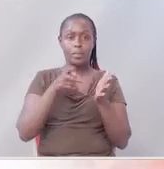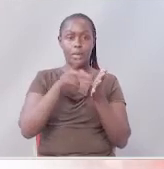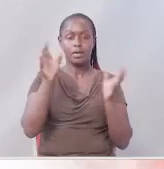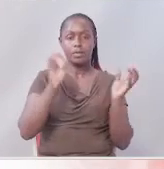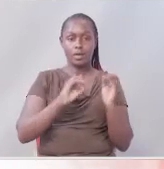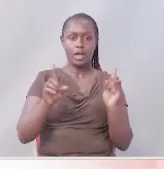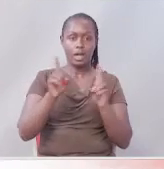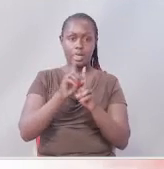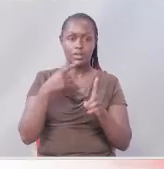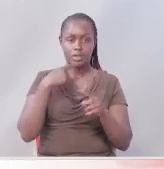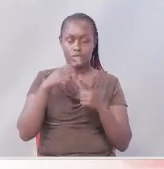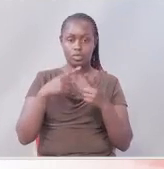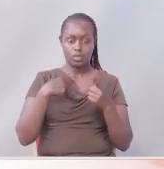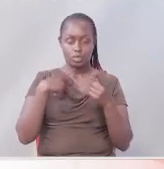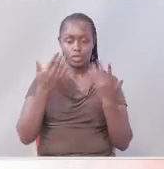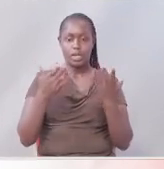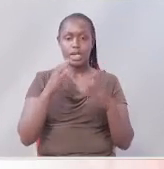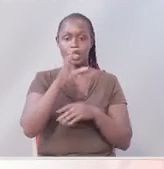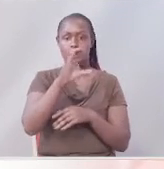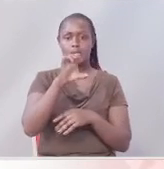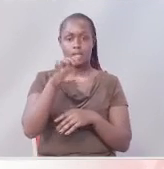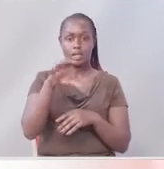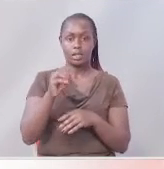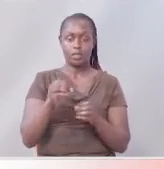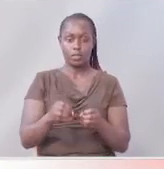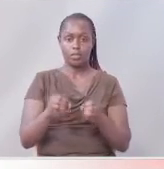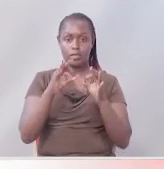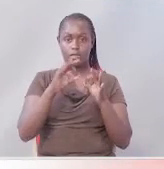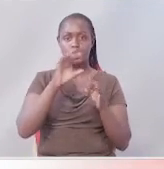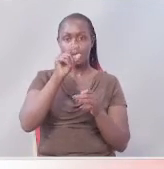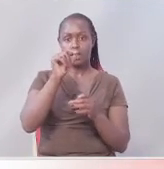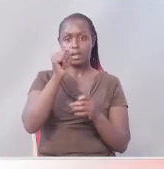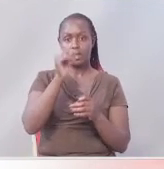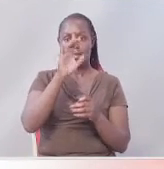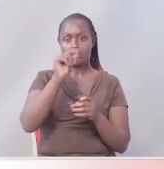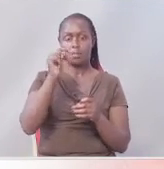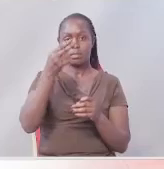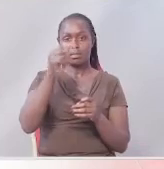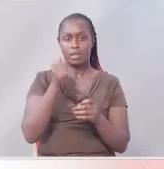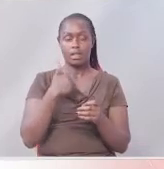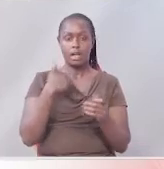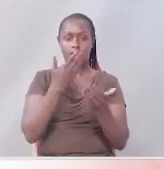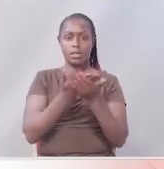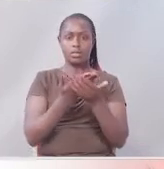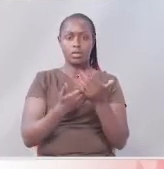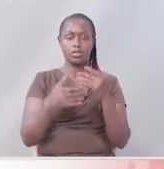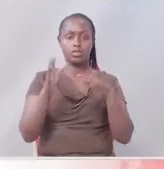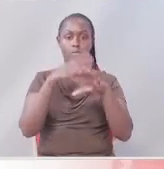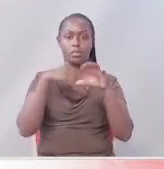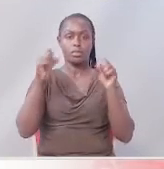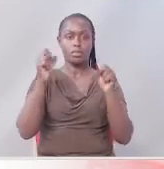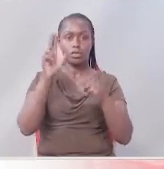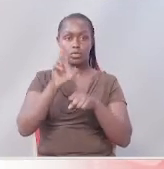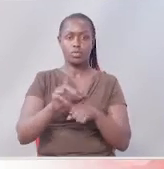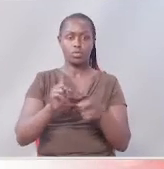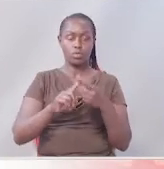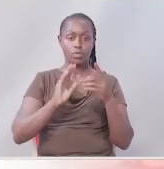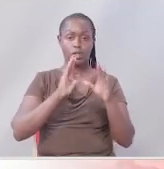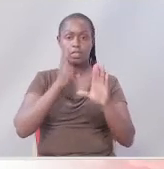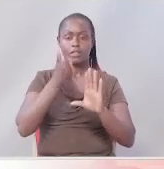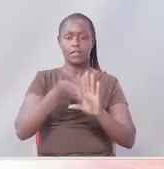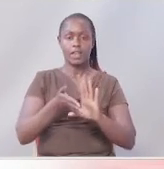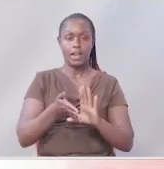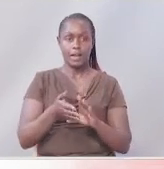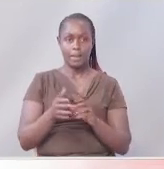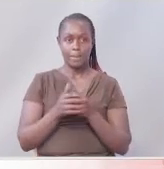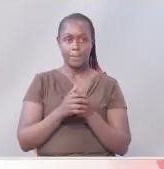reports, Keroche Chief Executive Officer Tabitha Karanja has appealed to President Uhuru Kenyatta to intervene.